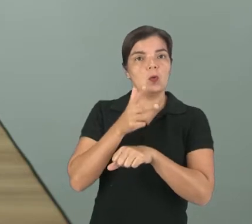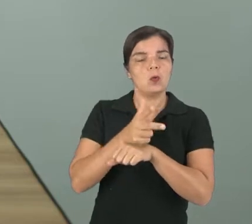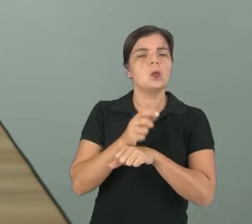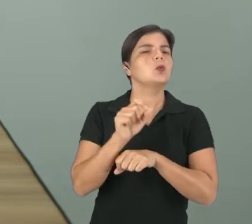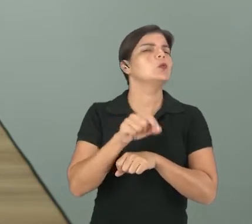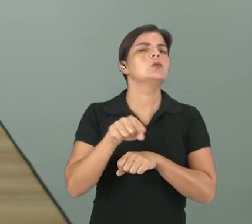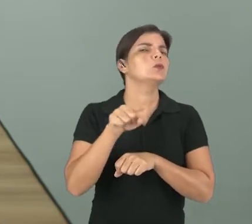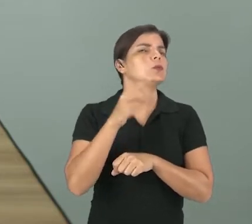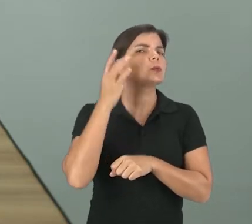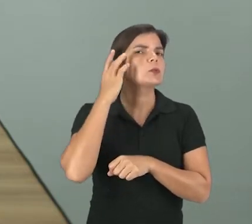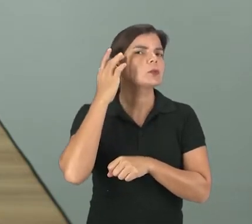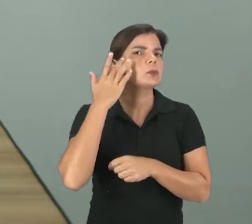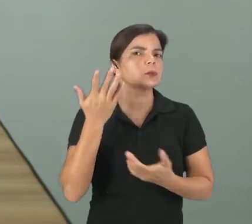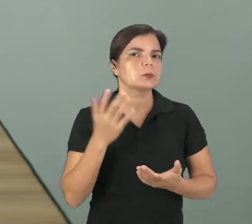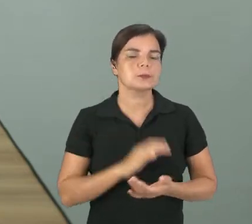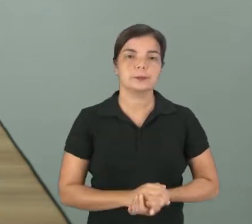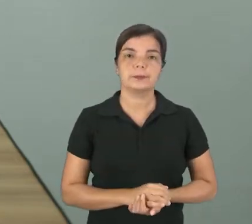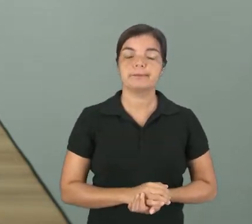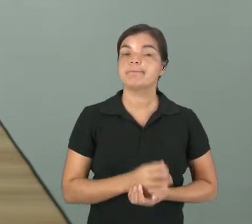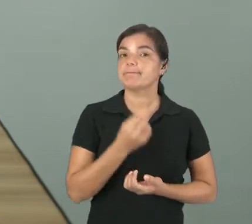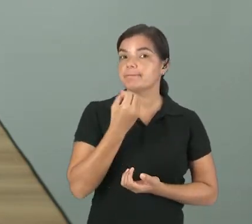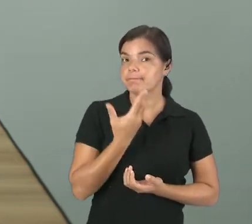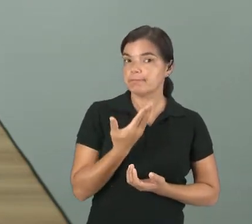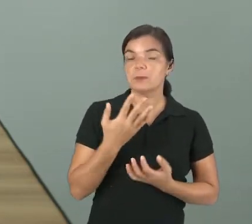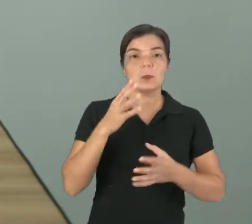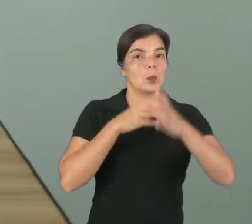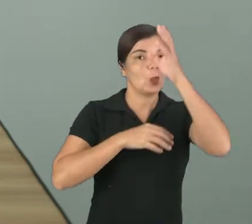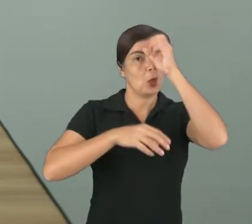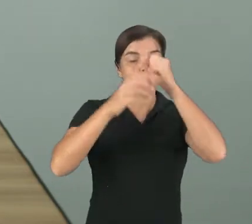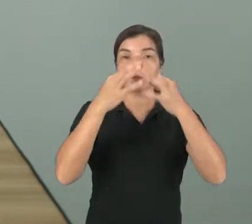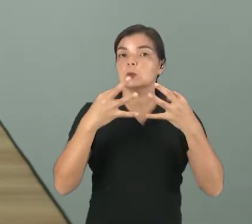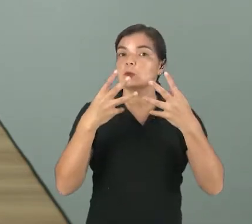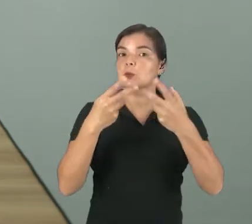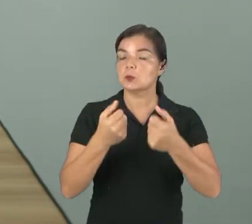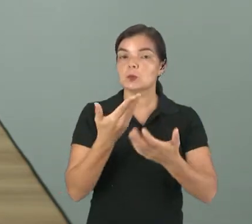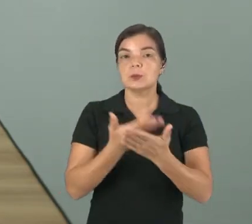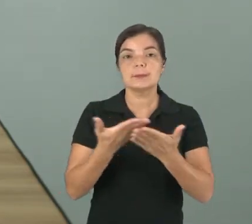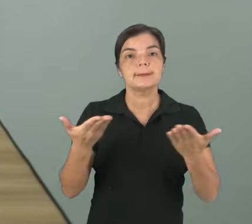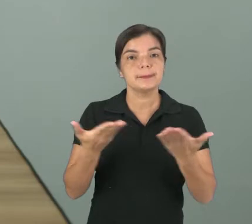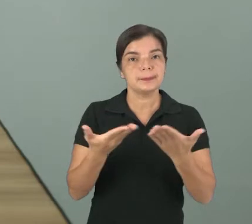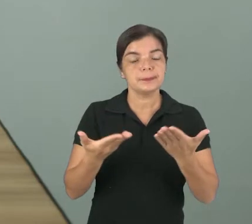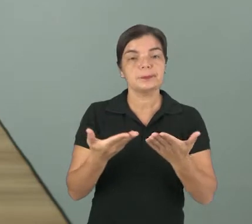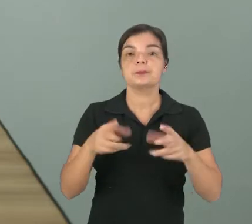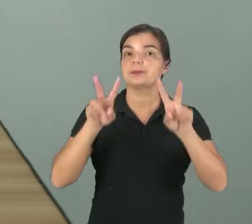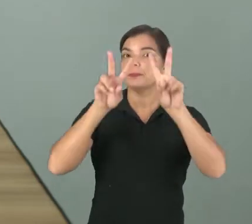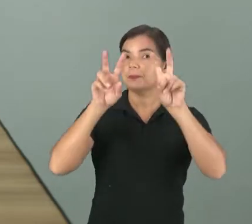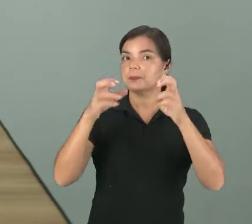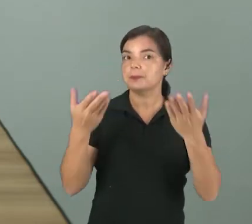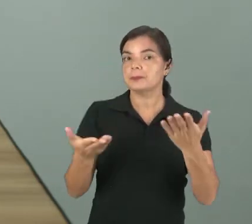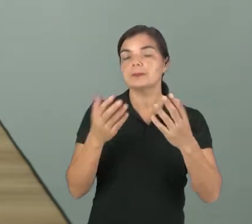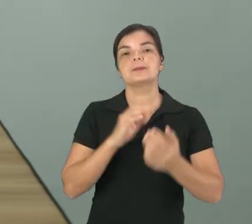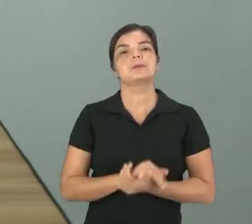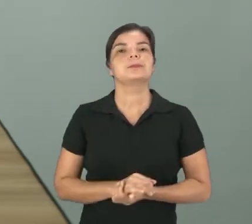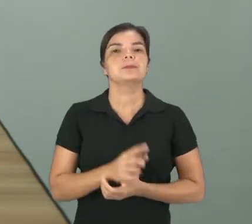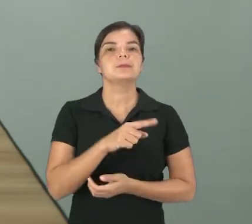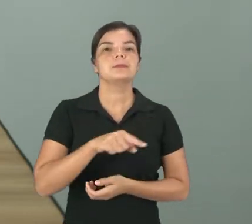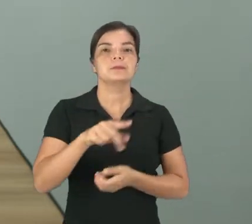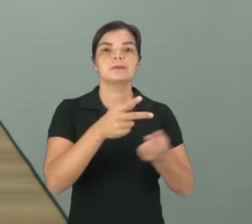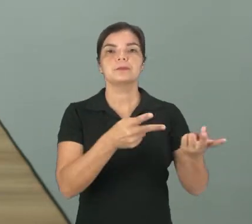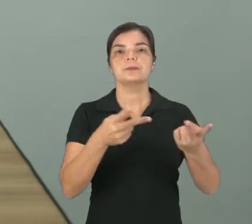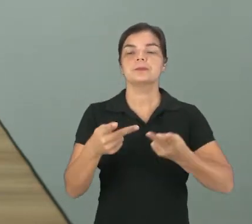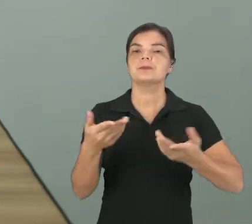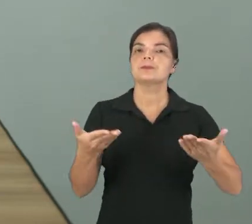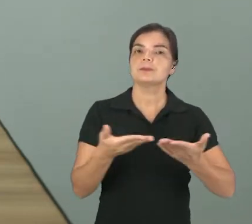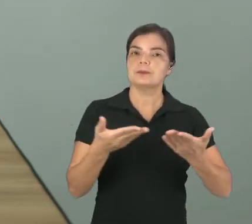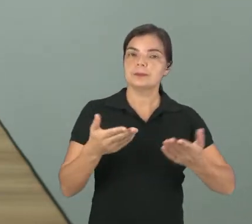O que vocês acham? Bom, vamos aprender tudo que pudermos na aula de hoje sobre esse tema. E para isso, eu quero te